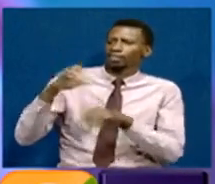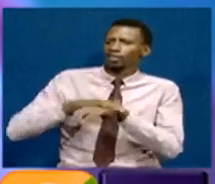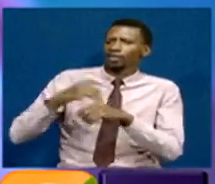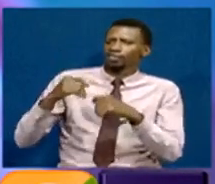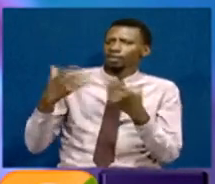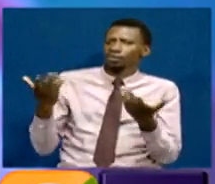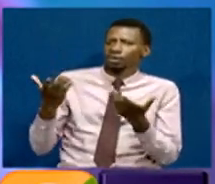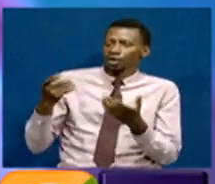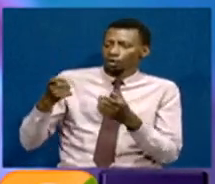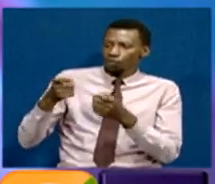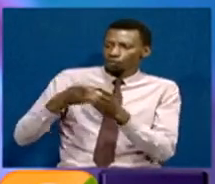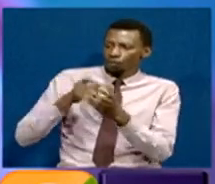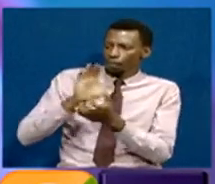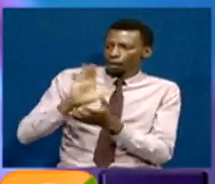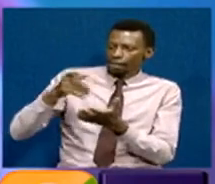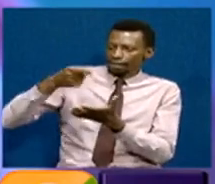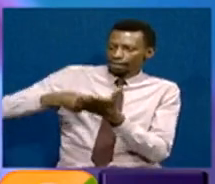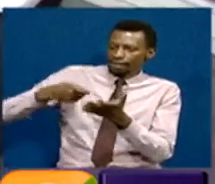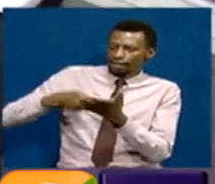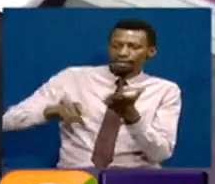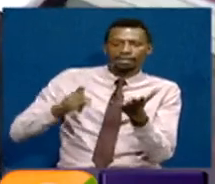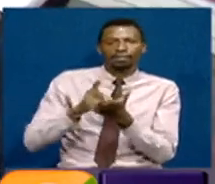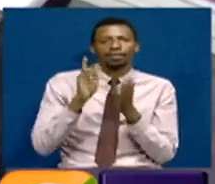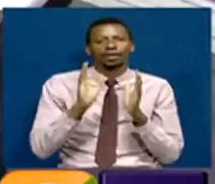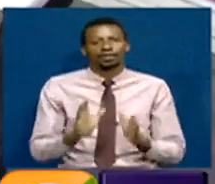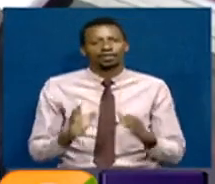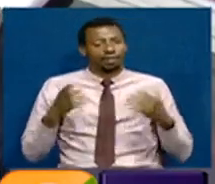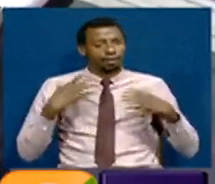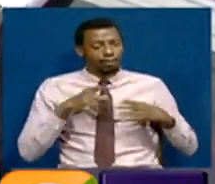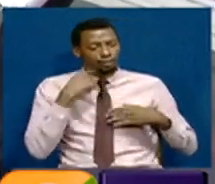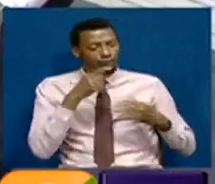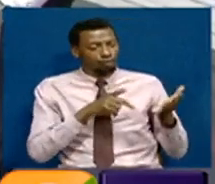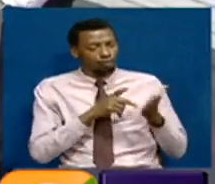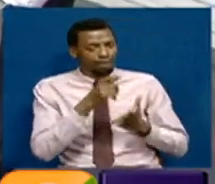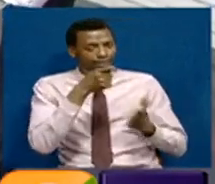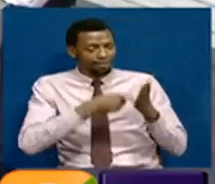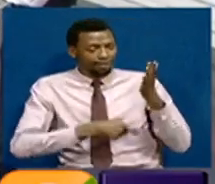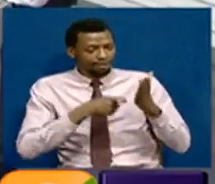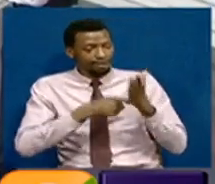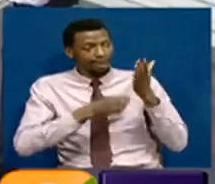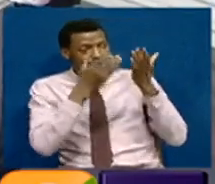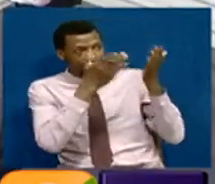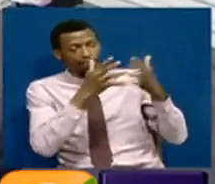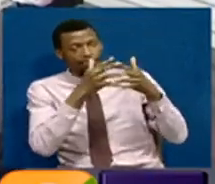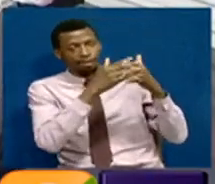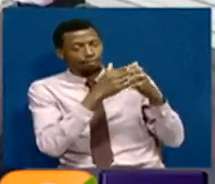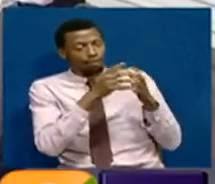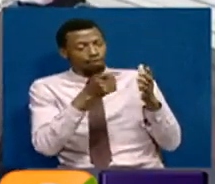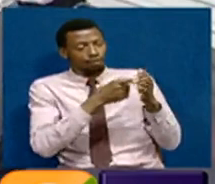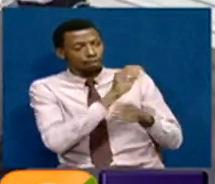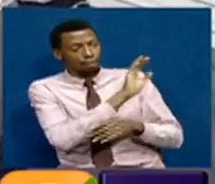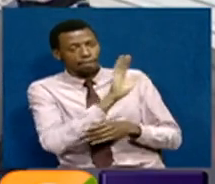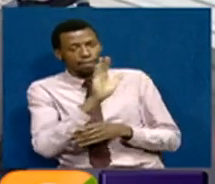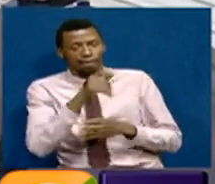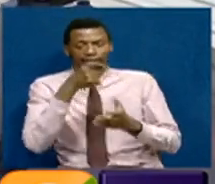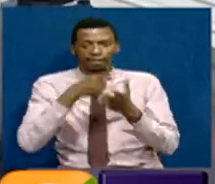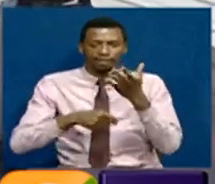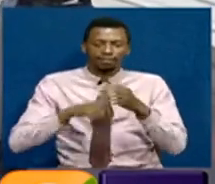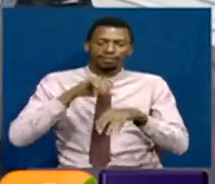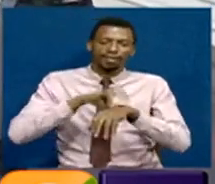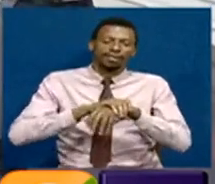its taxpayers. That the people who pay taxes in America, from their taxes, is how we are getting